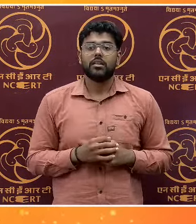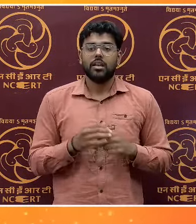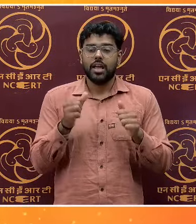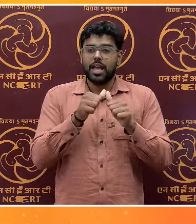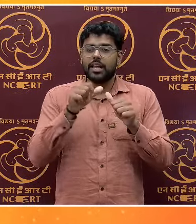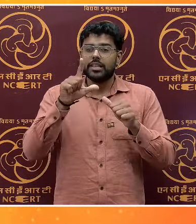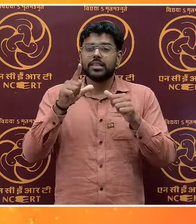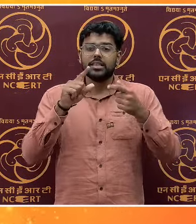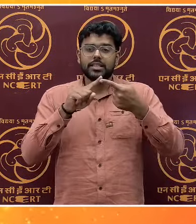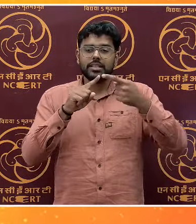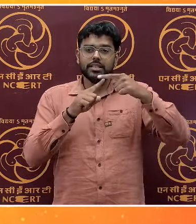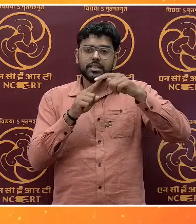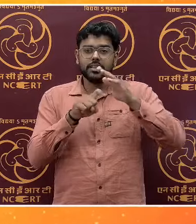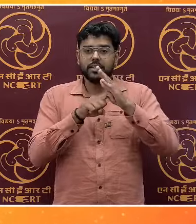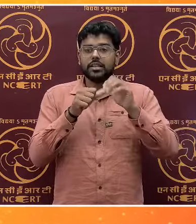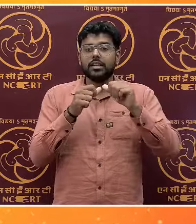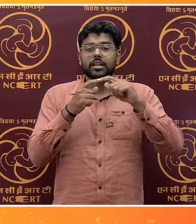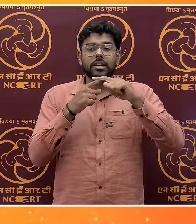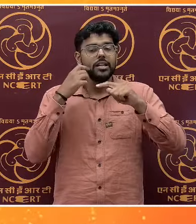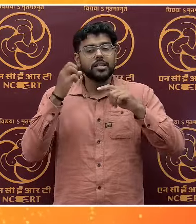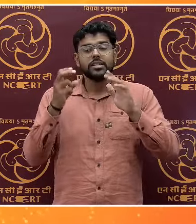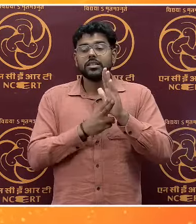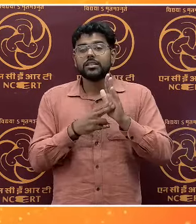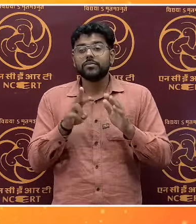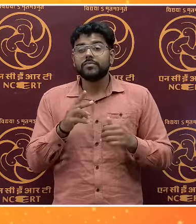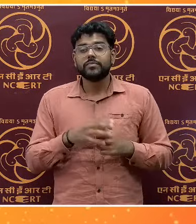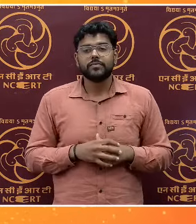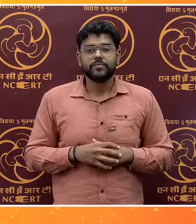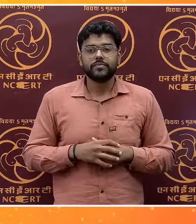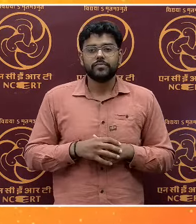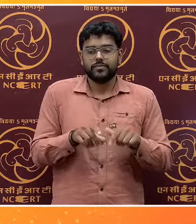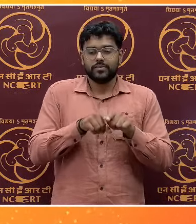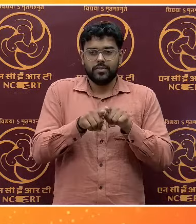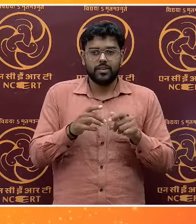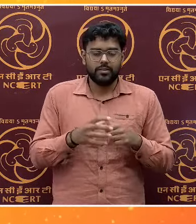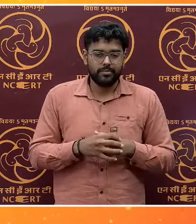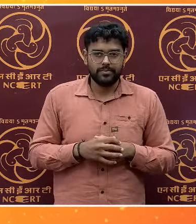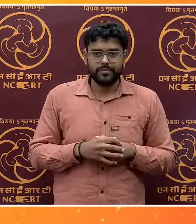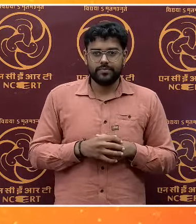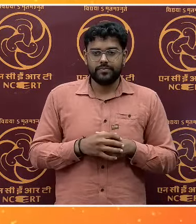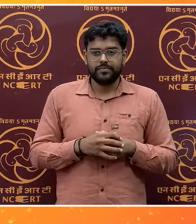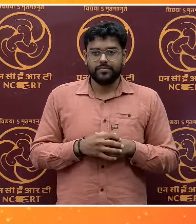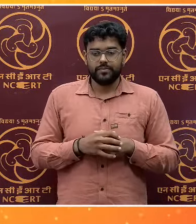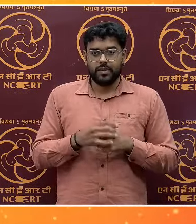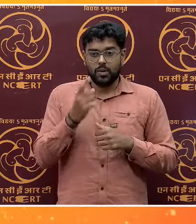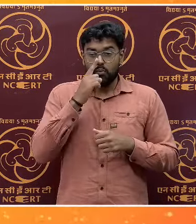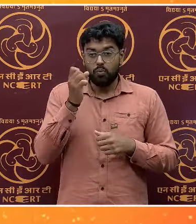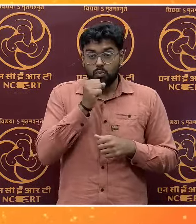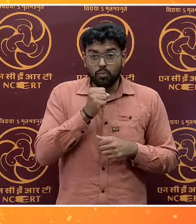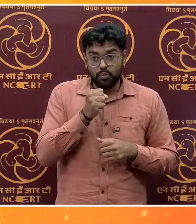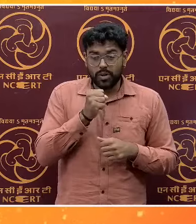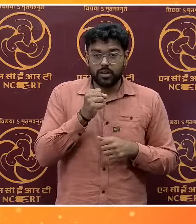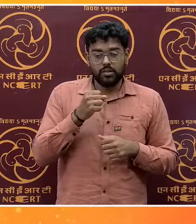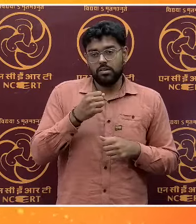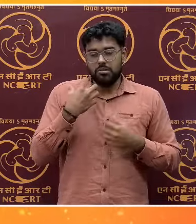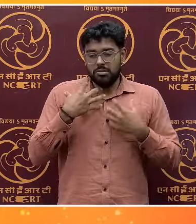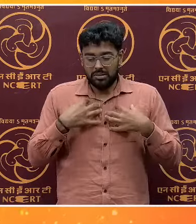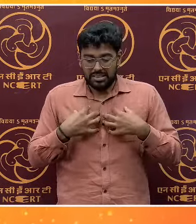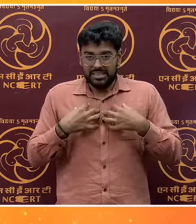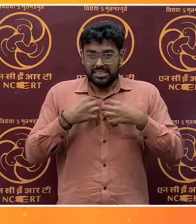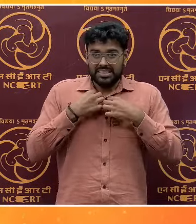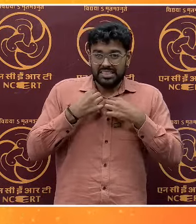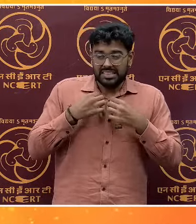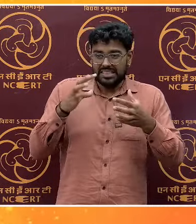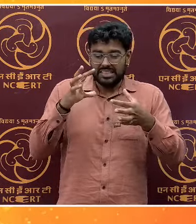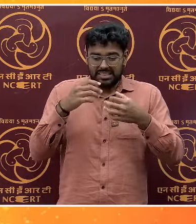alliteration? Alliteration is, ma'am, when like there is a phrase, just see, the woman was old and ragged and grey.